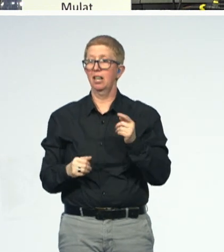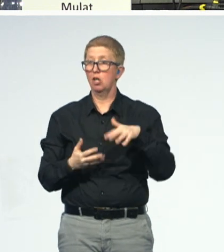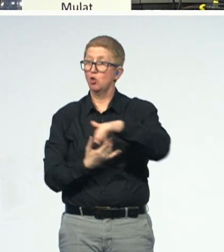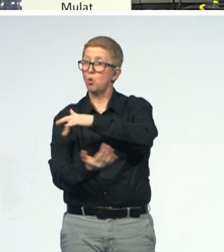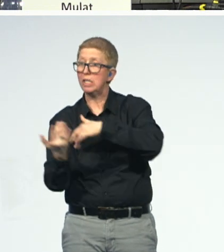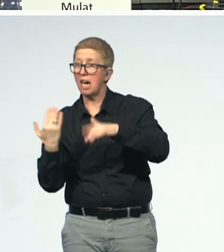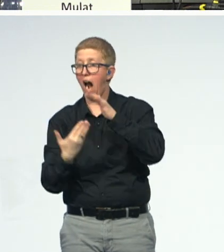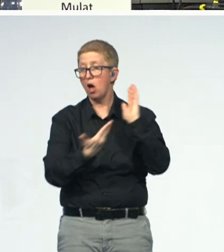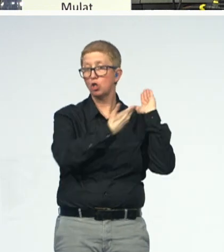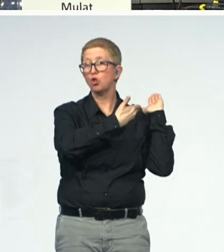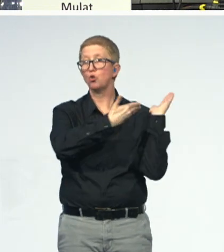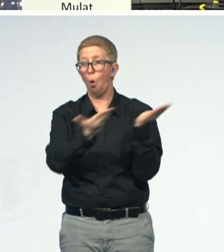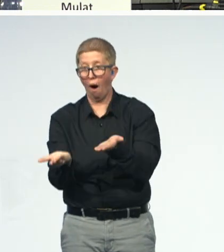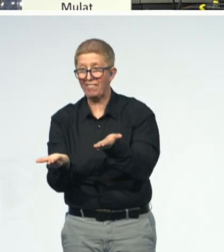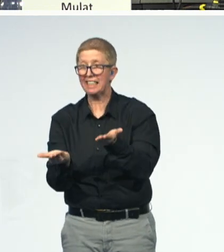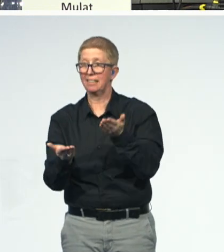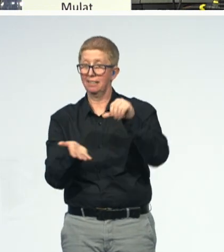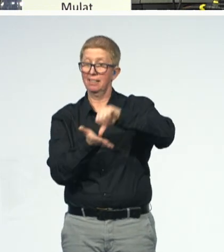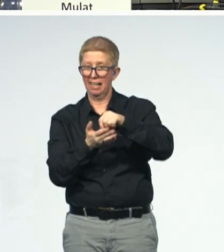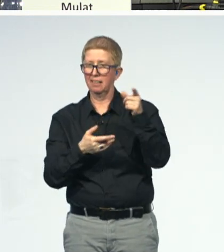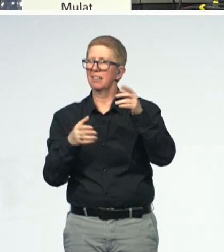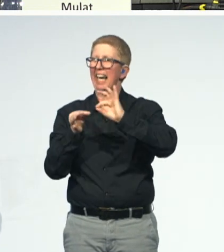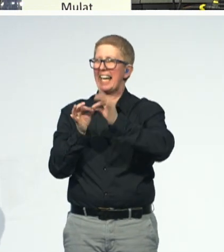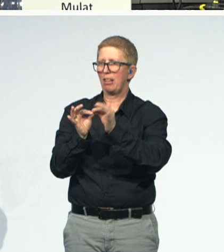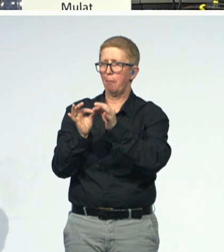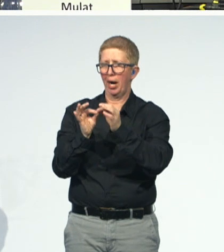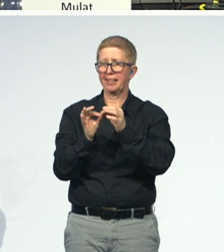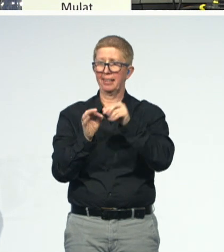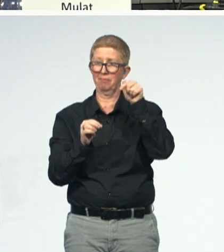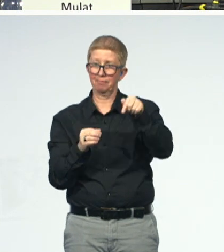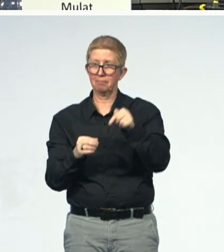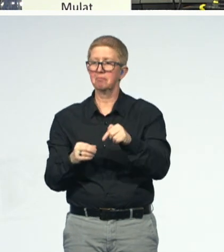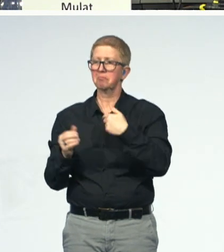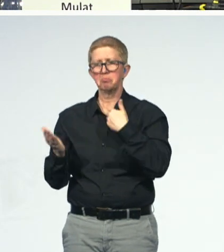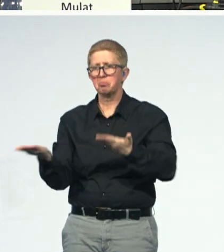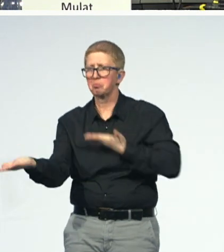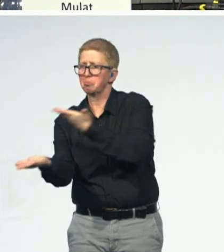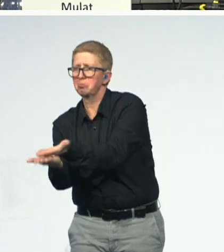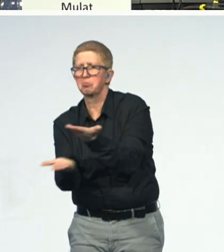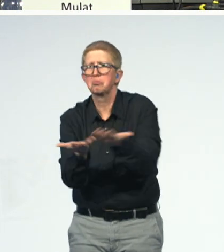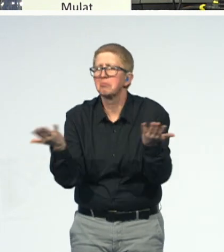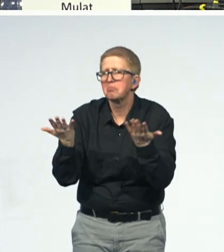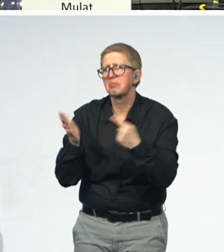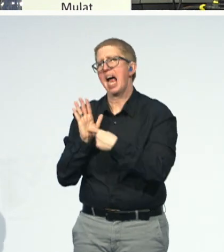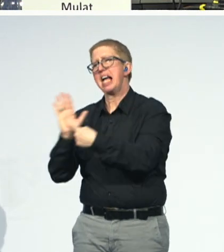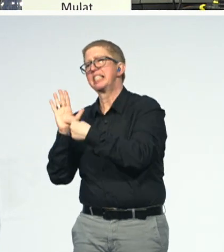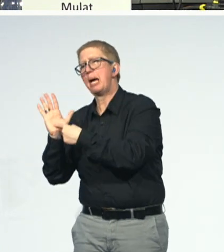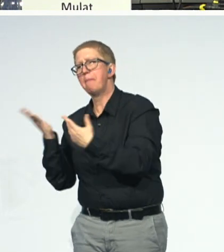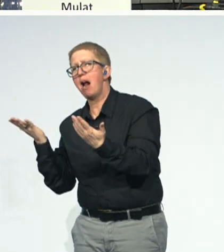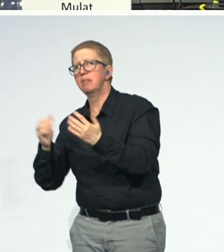services in various settings, in actually where the need is there, in